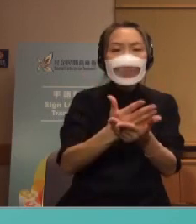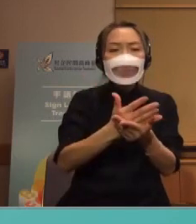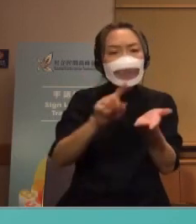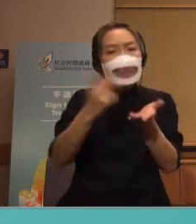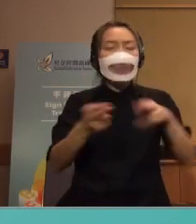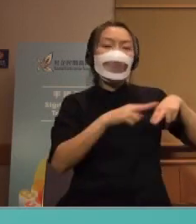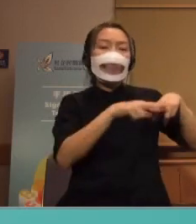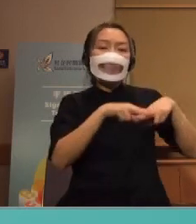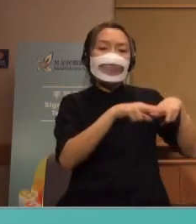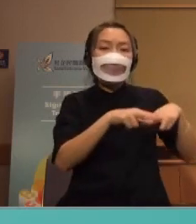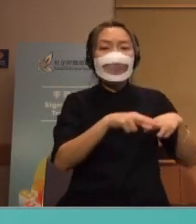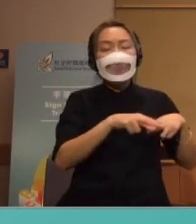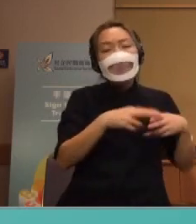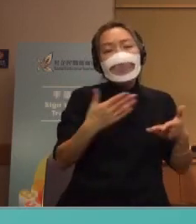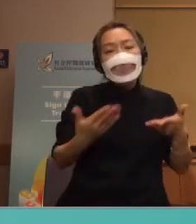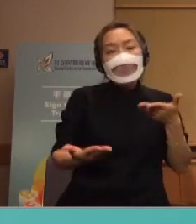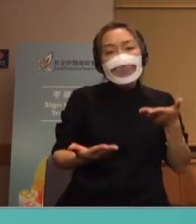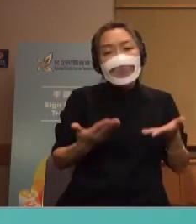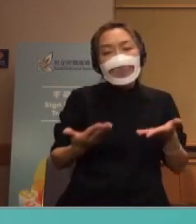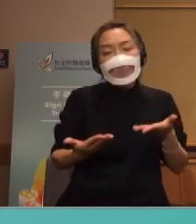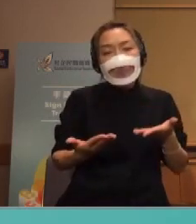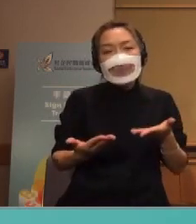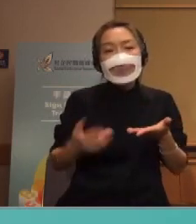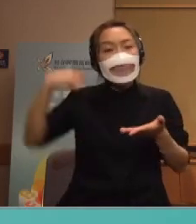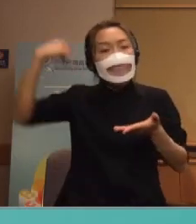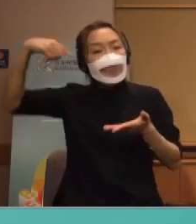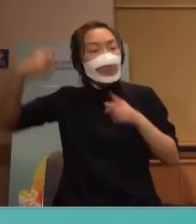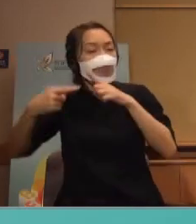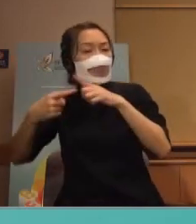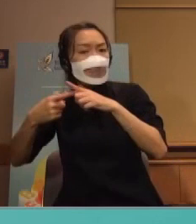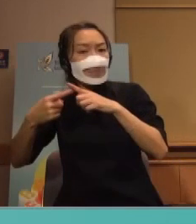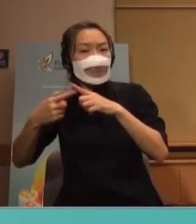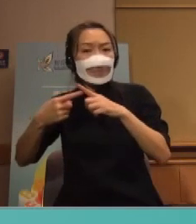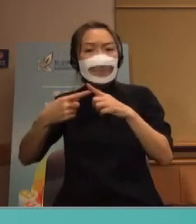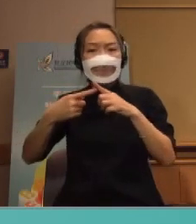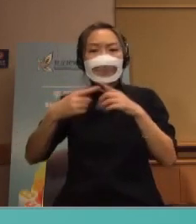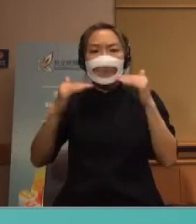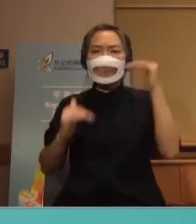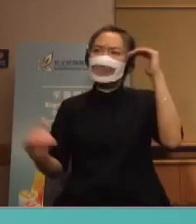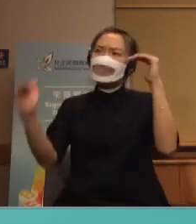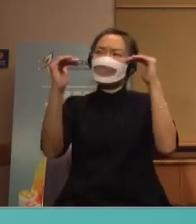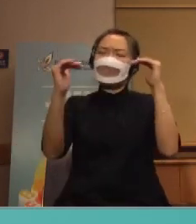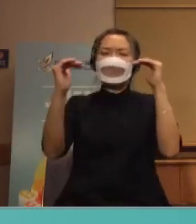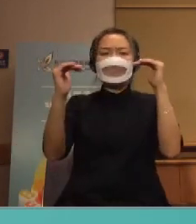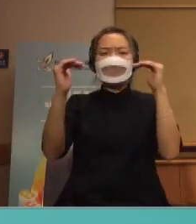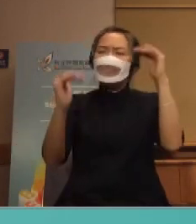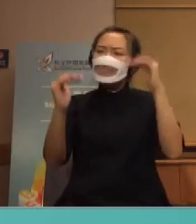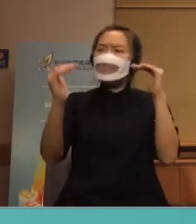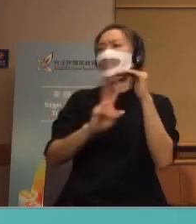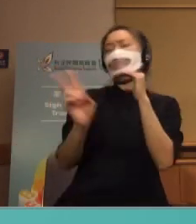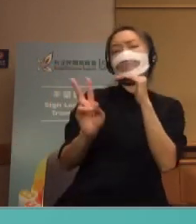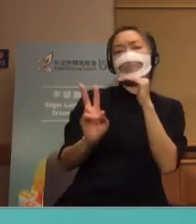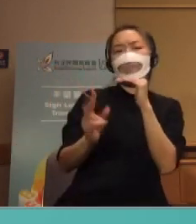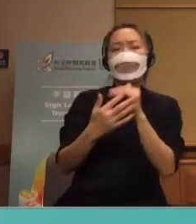US. So I think if we keep a dialogue, not just on the governmental level, but just person to person, talk to an American, for a